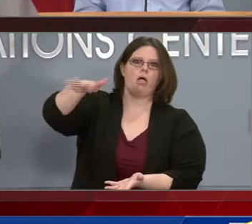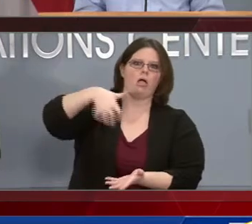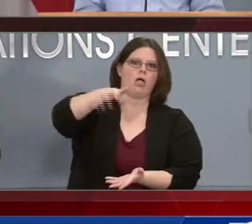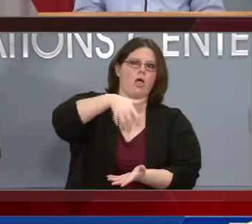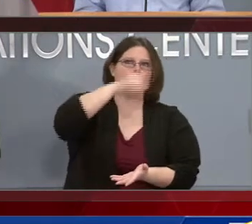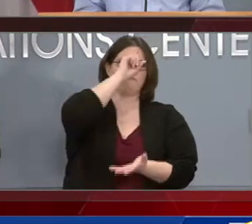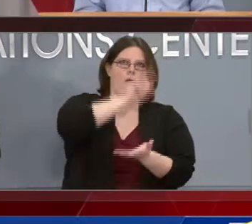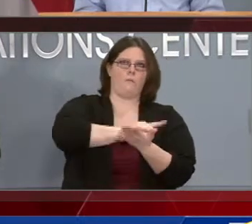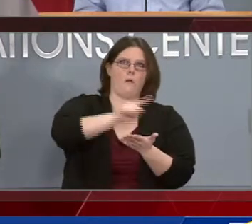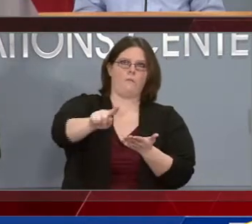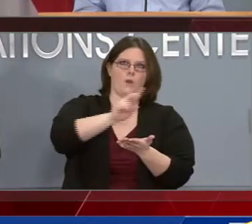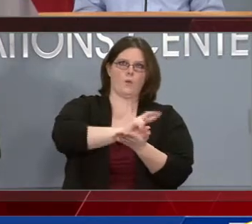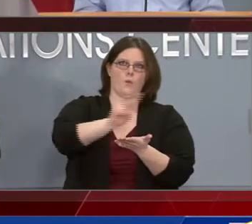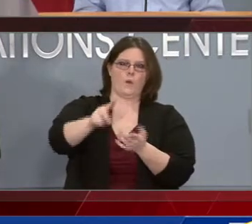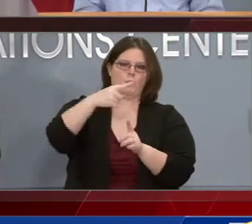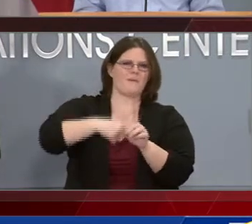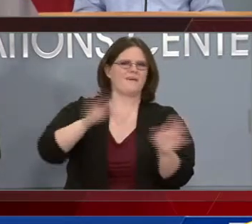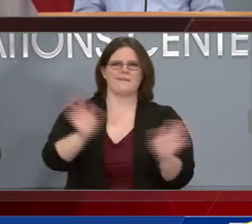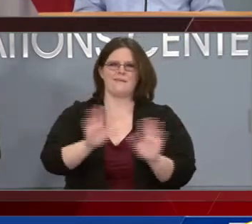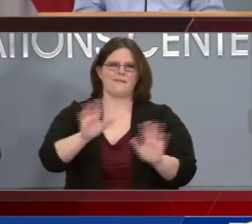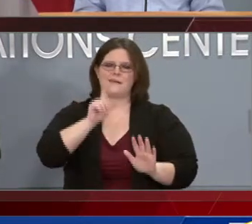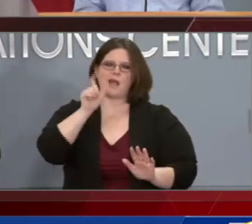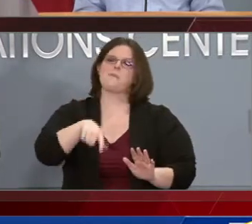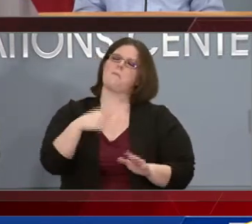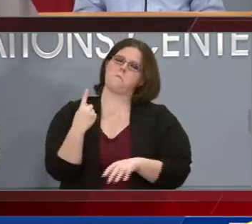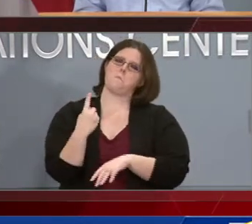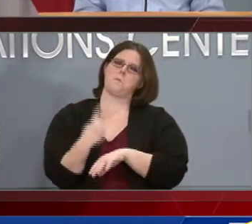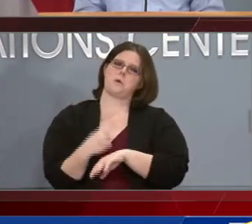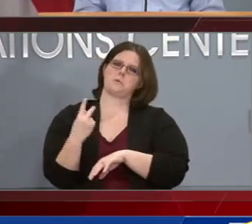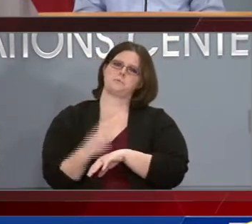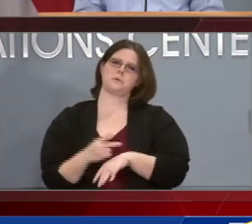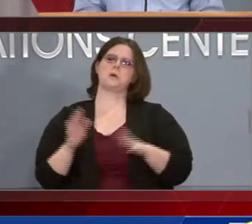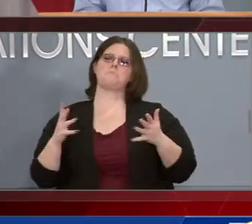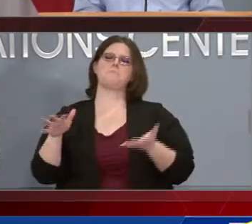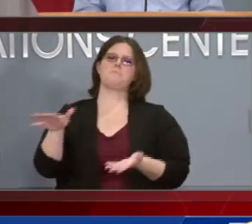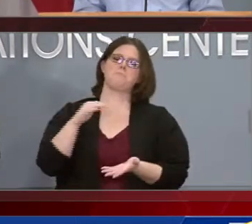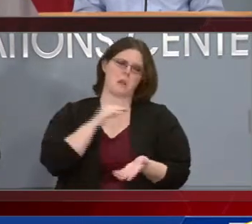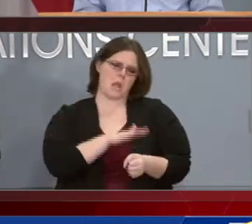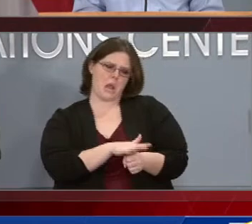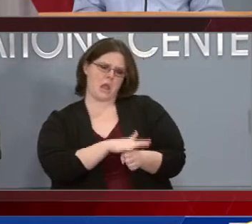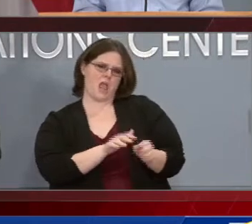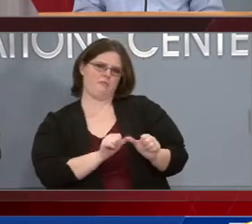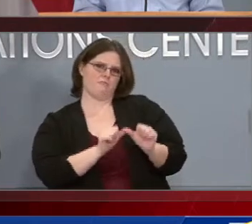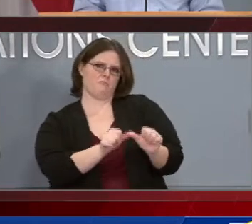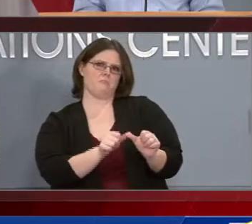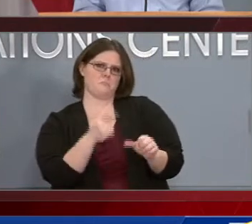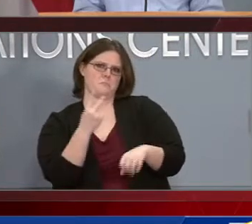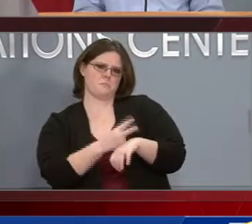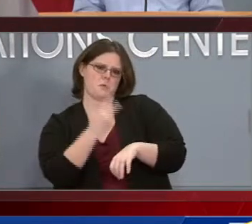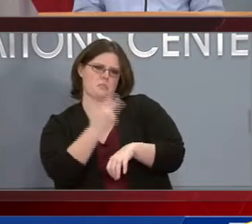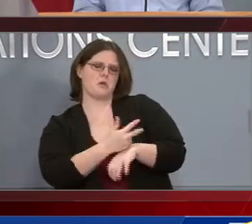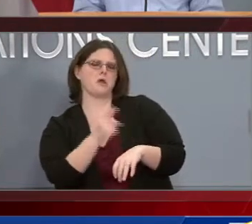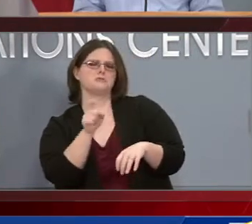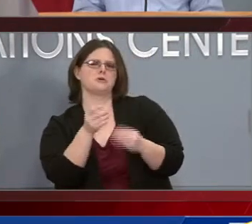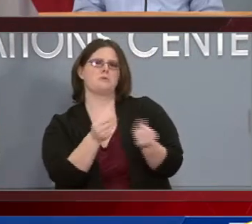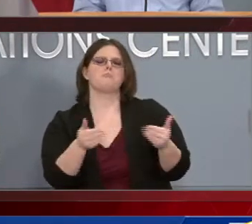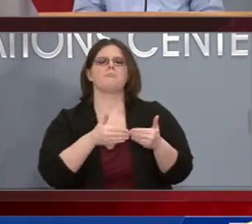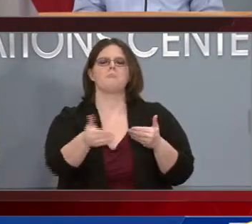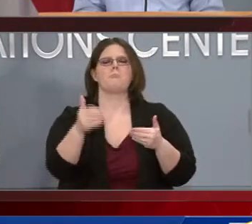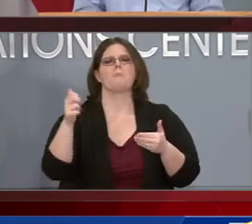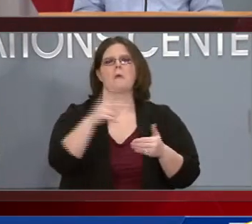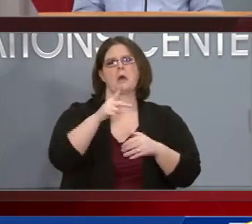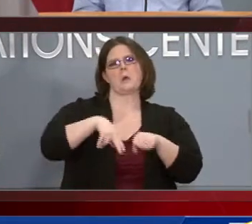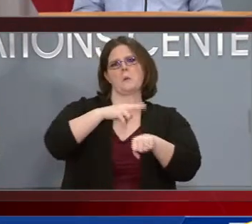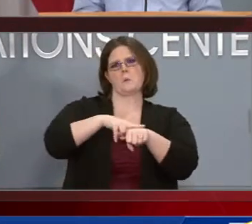in the stores. However, we're very happy to see that stores are very quickly being able to replenish as we have continued trucks on the road today and early tomorrow until the storm